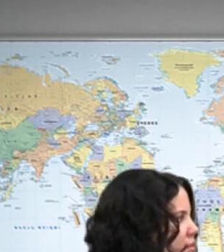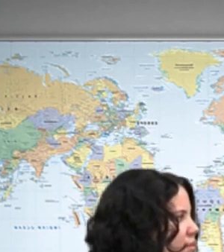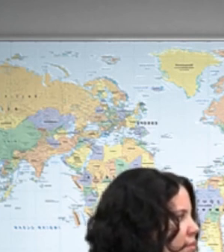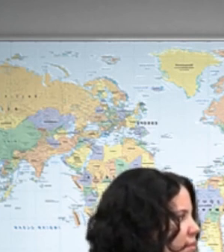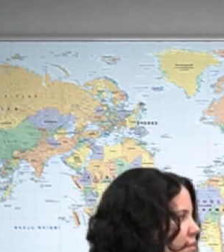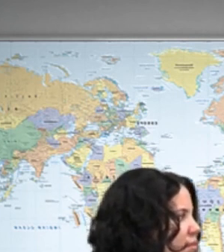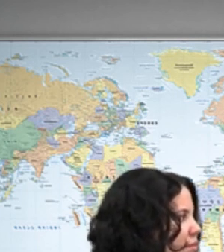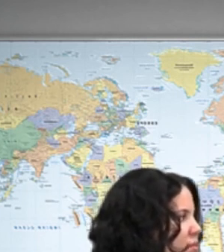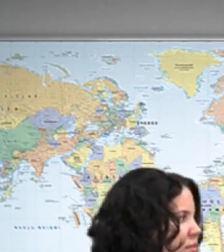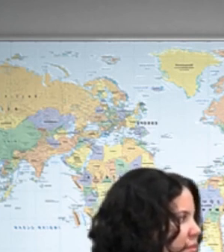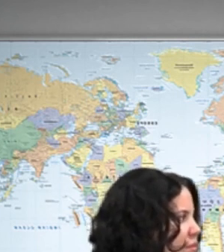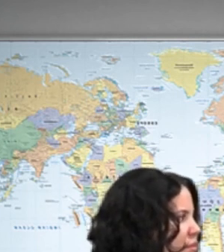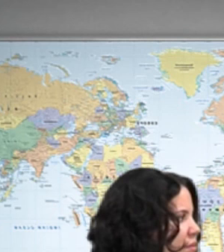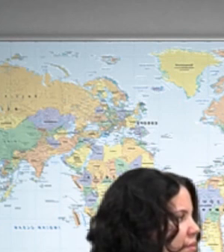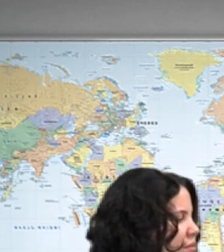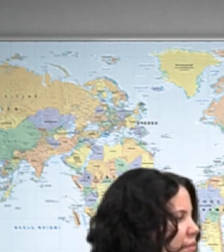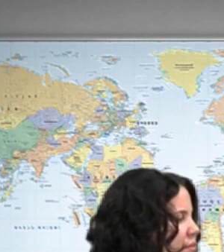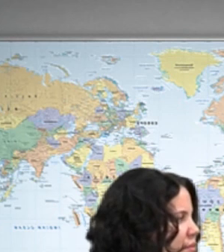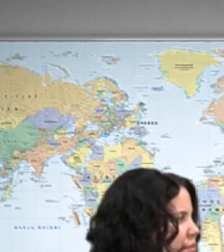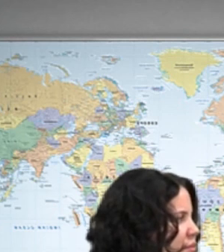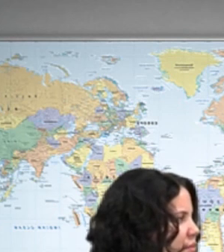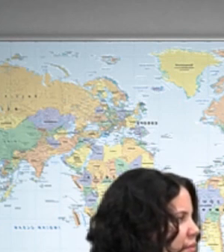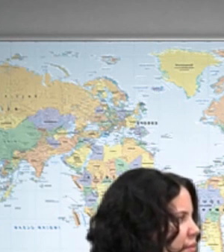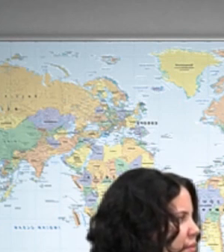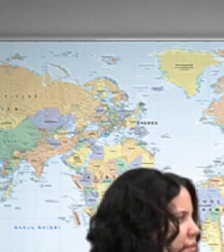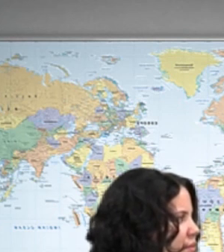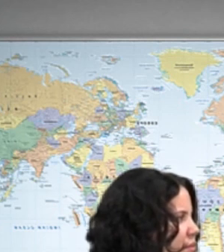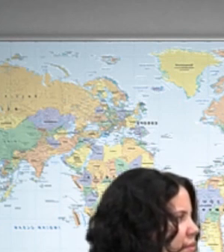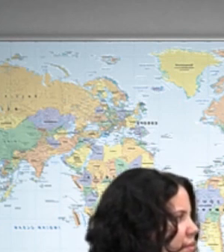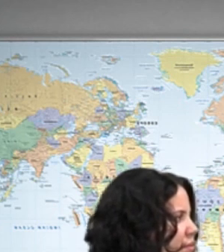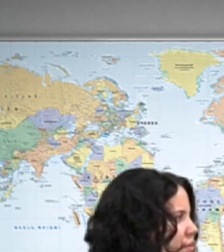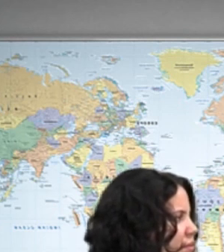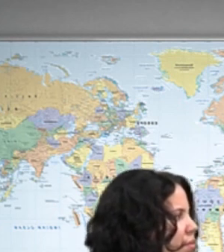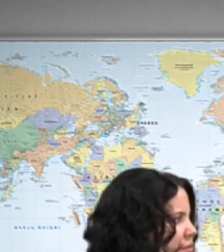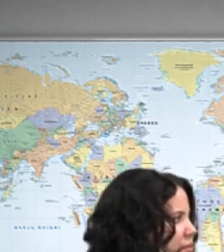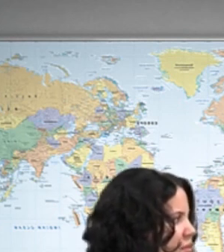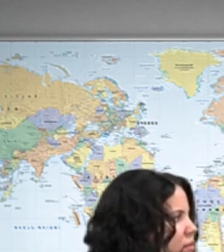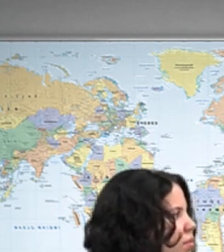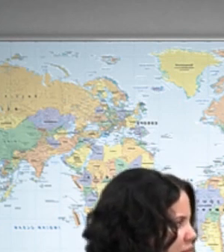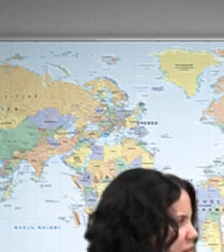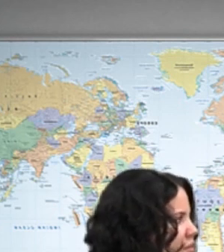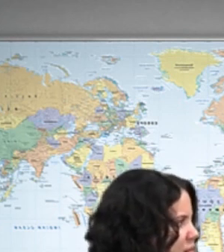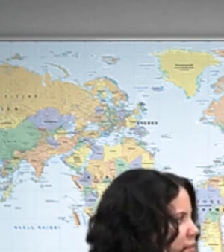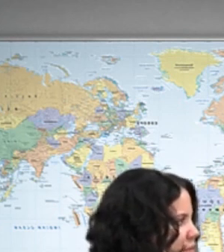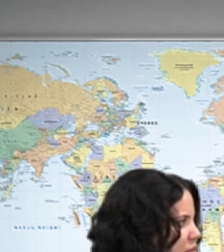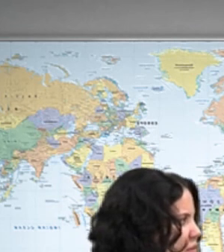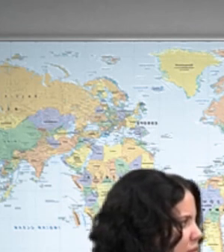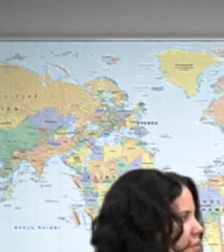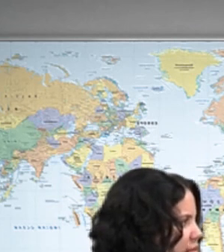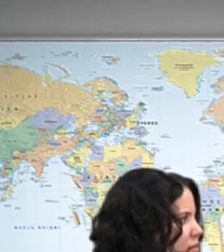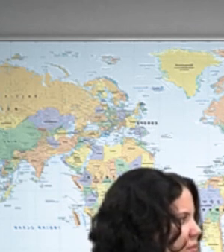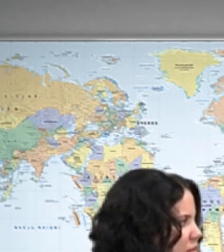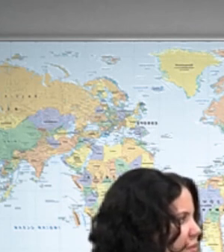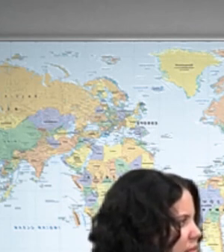needed this before COVID-19, also to prepare us for the Vision 2030 and soft